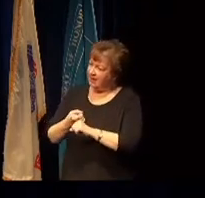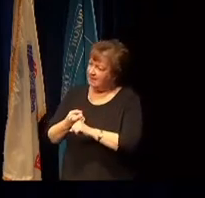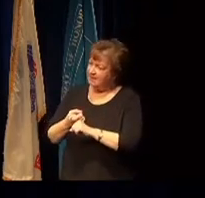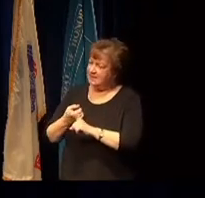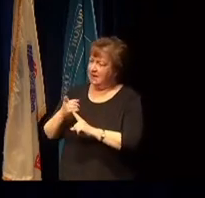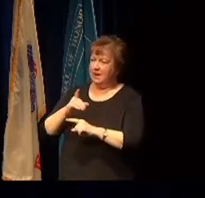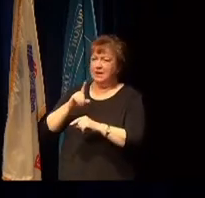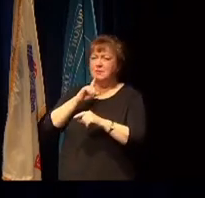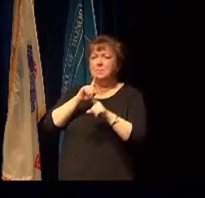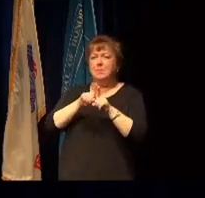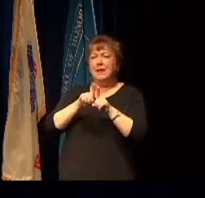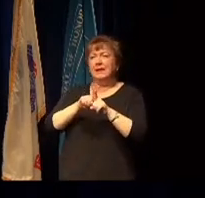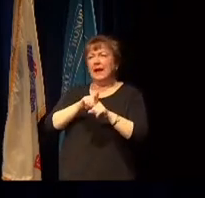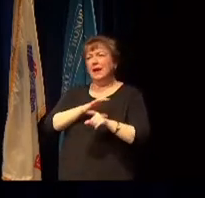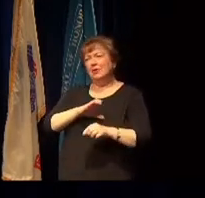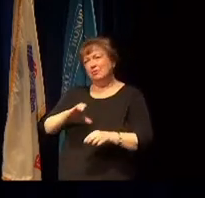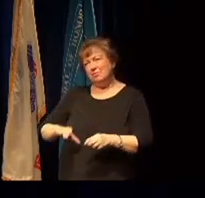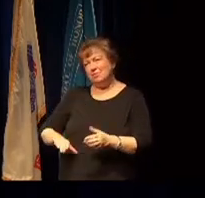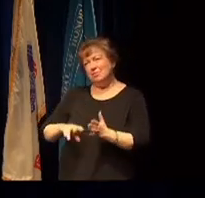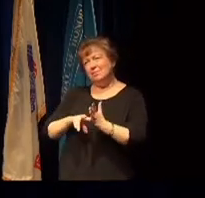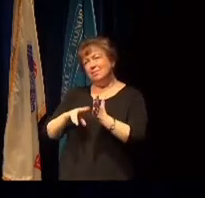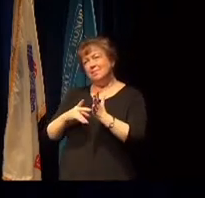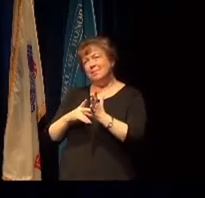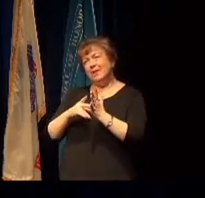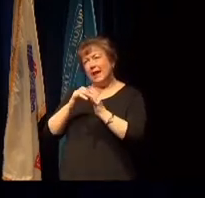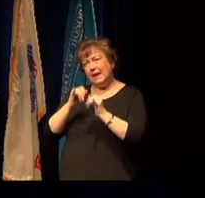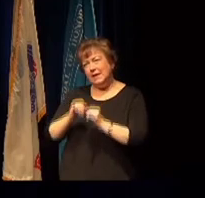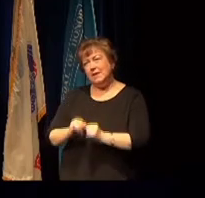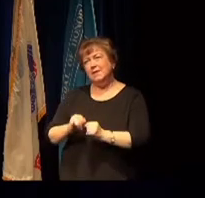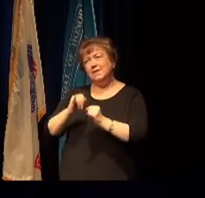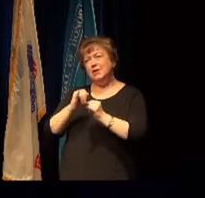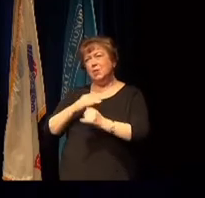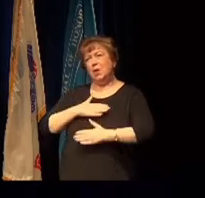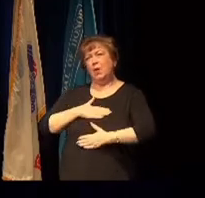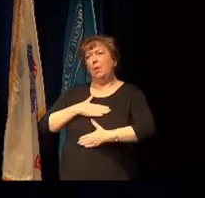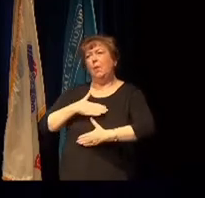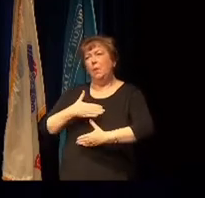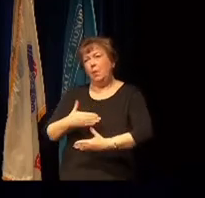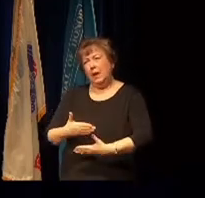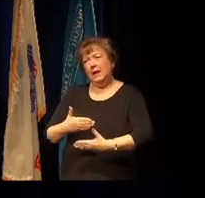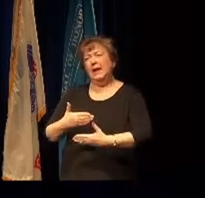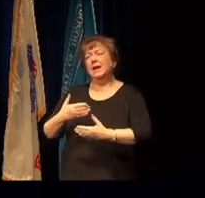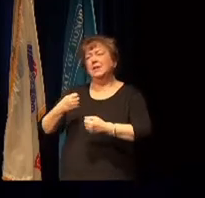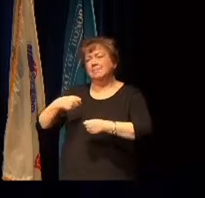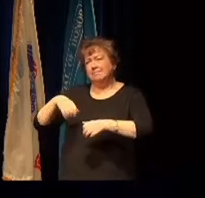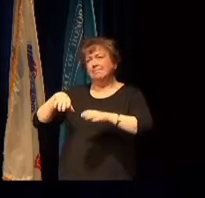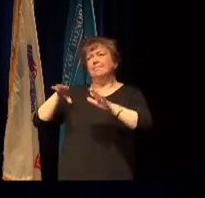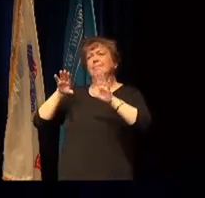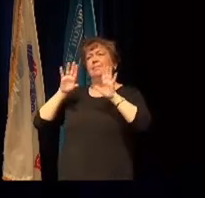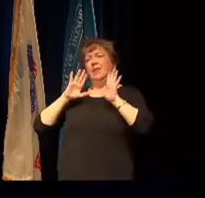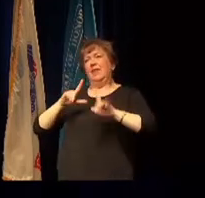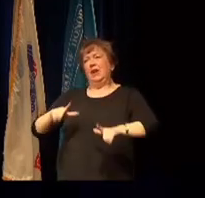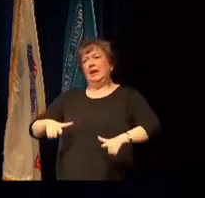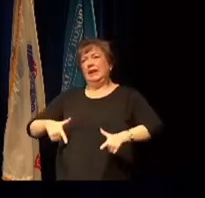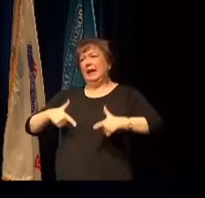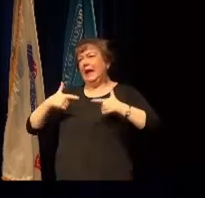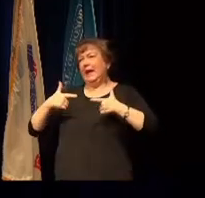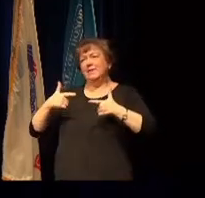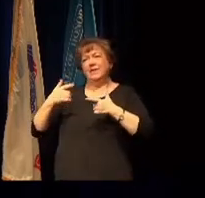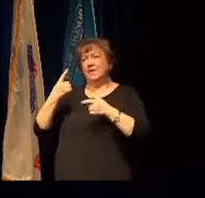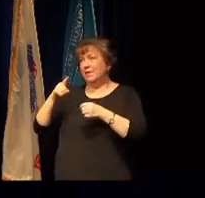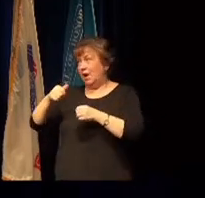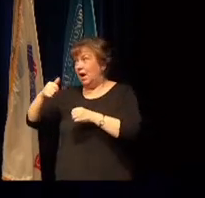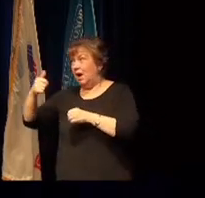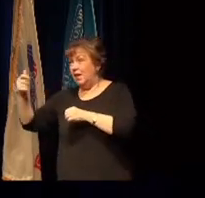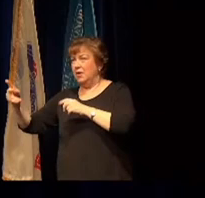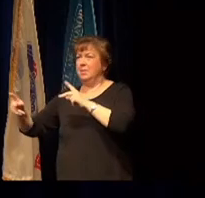Christ-likeness is all about is an individual who is willing to put his or her life on the line for other